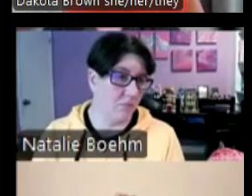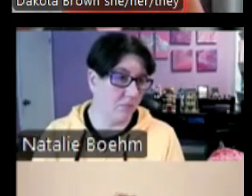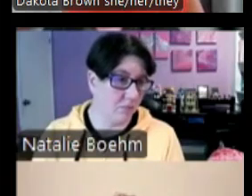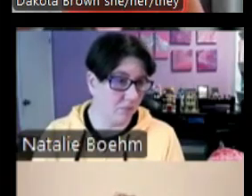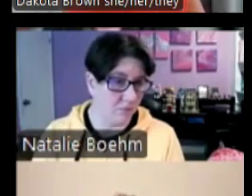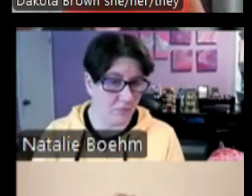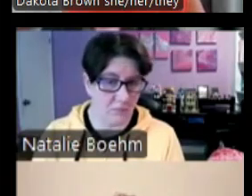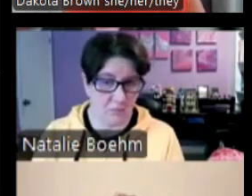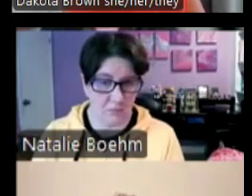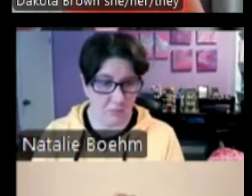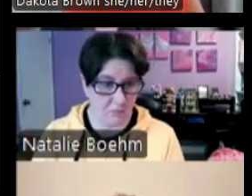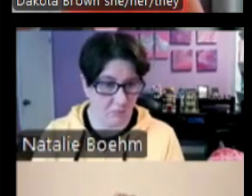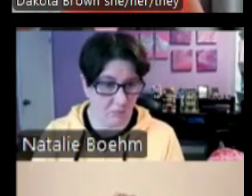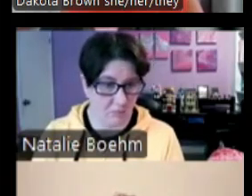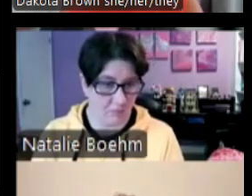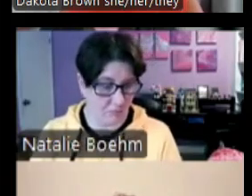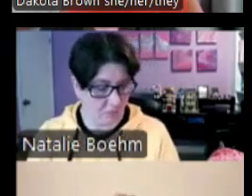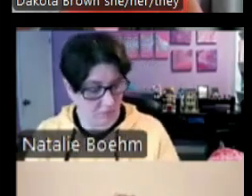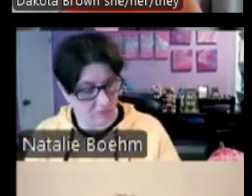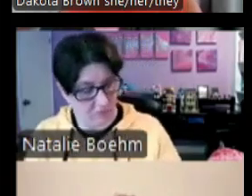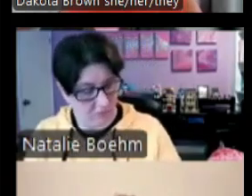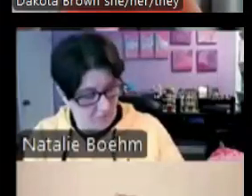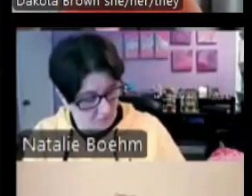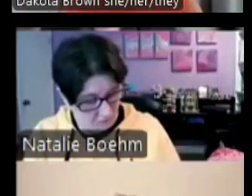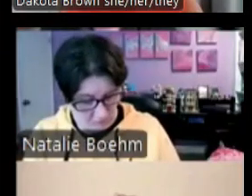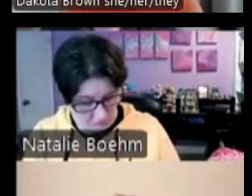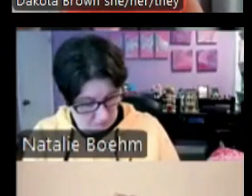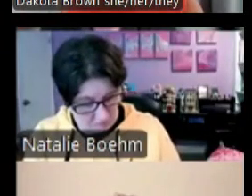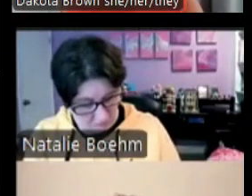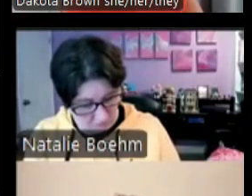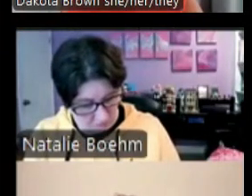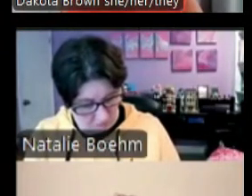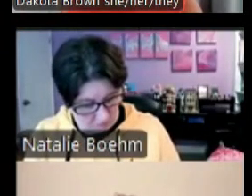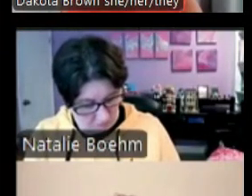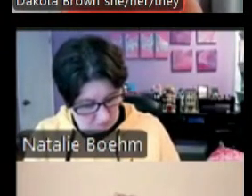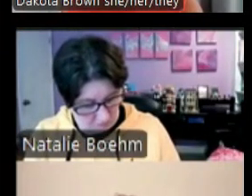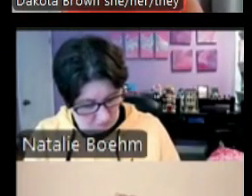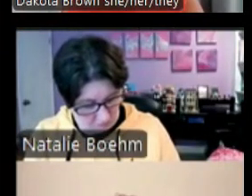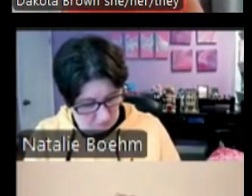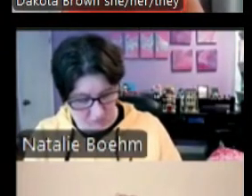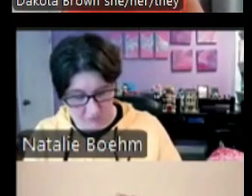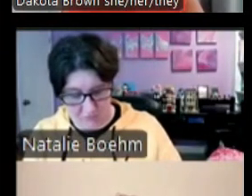and emotional wellness to all Indigenous peoples, Native Americans, and residents of Riverside County.